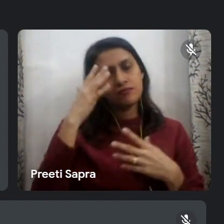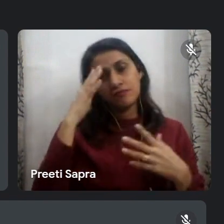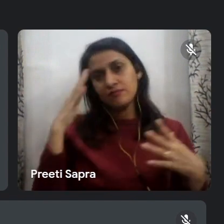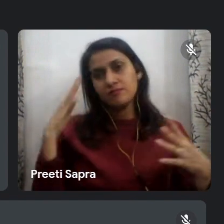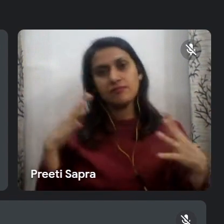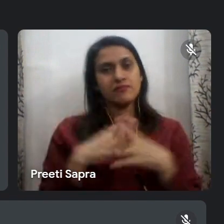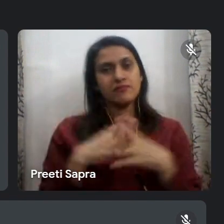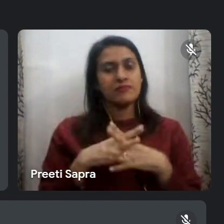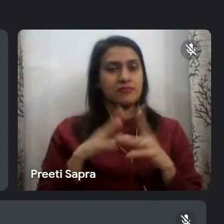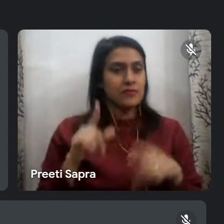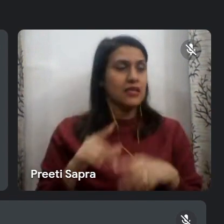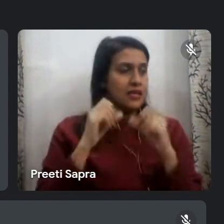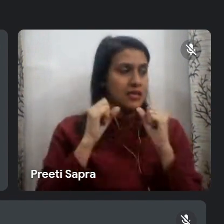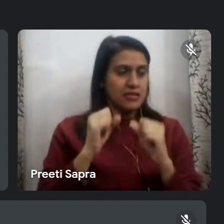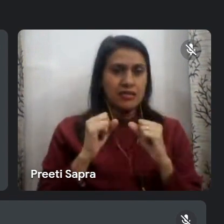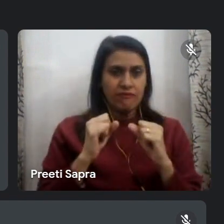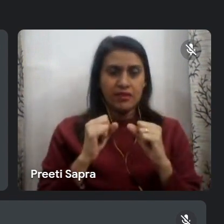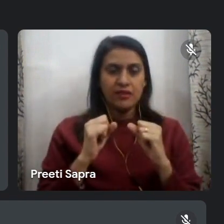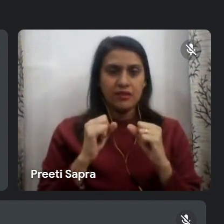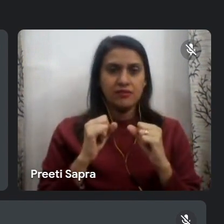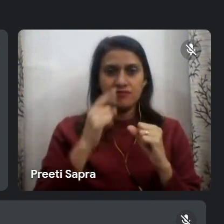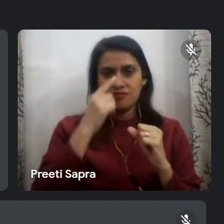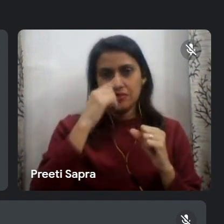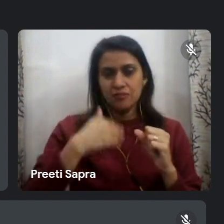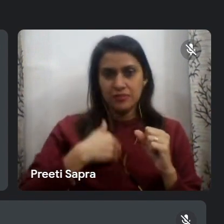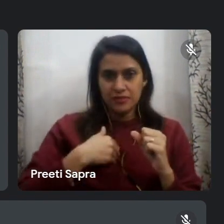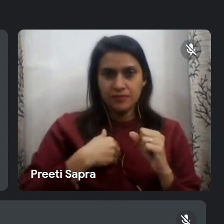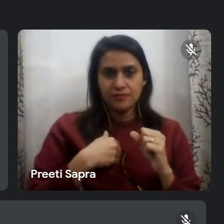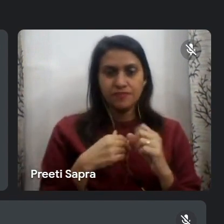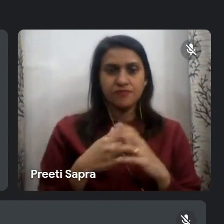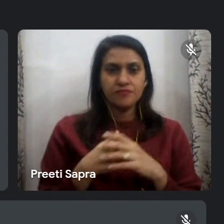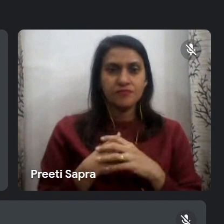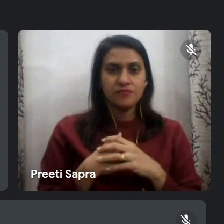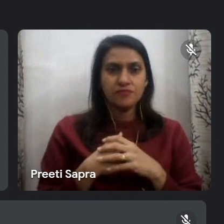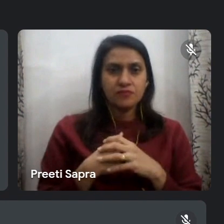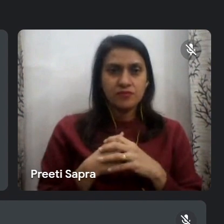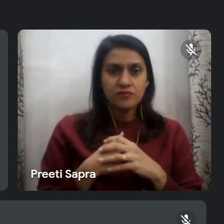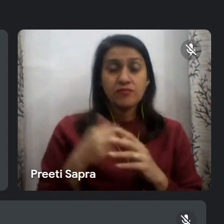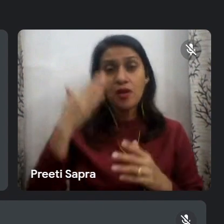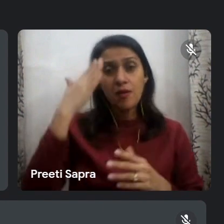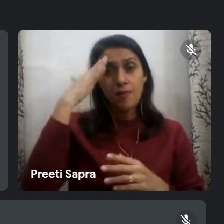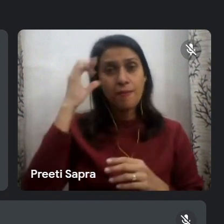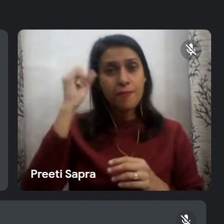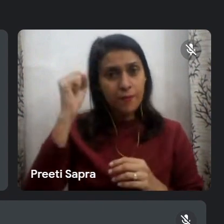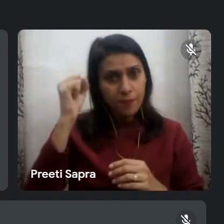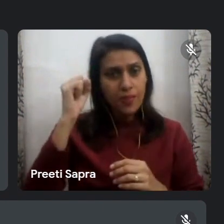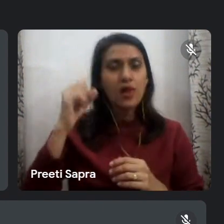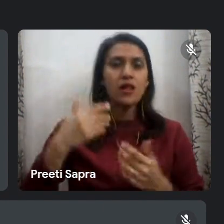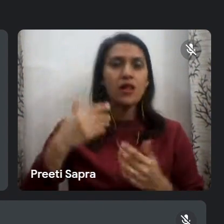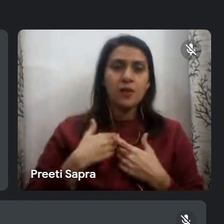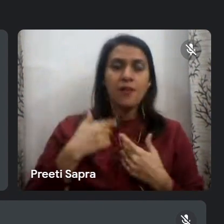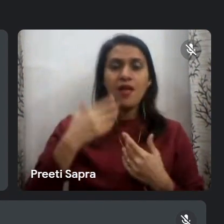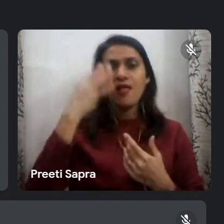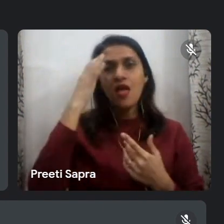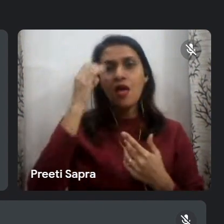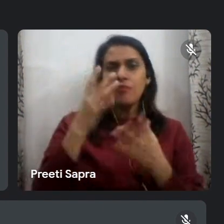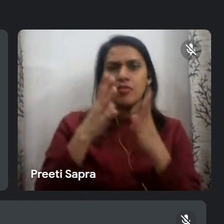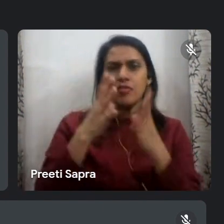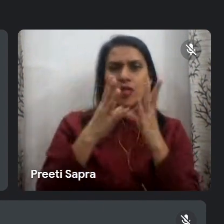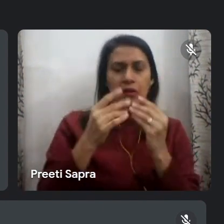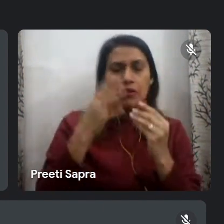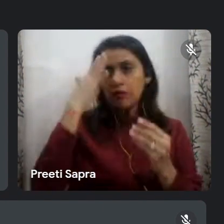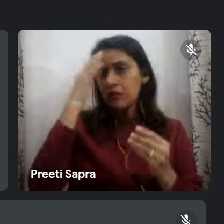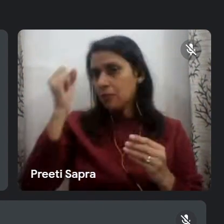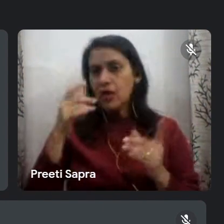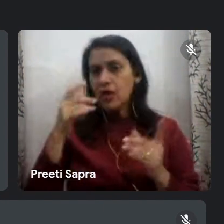It was difficult for me. It was difficult for me to keep them in my mind. It was difficult for me to remember them. It was